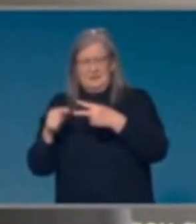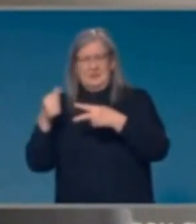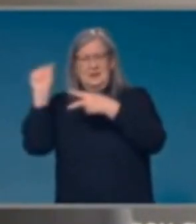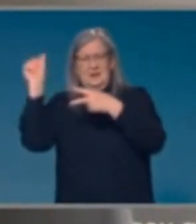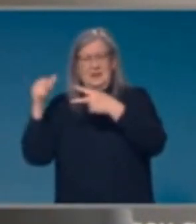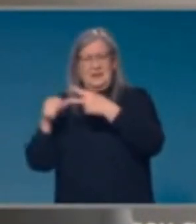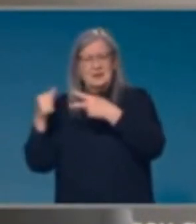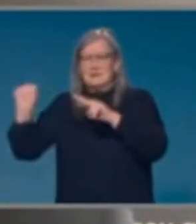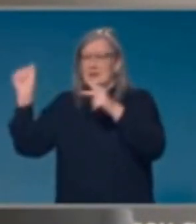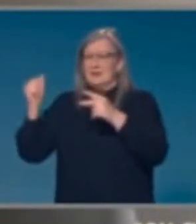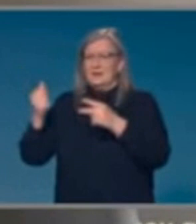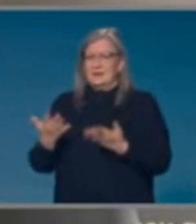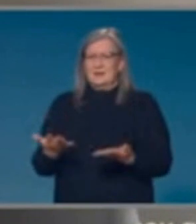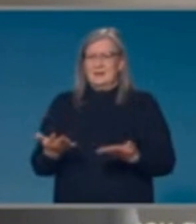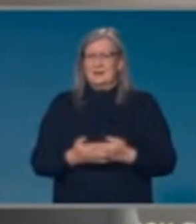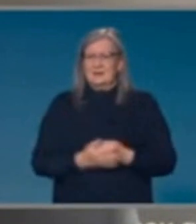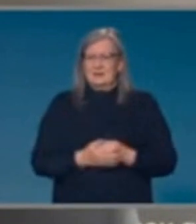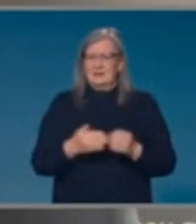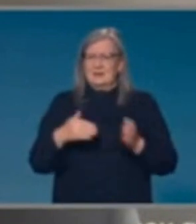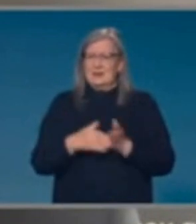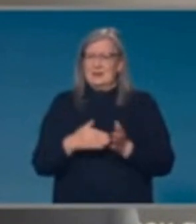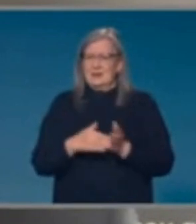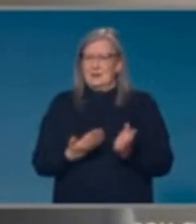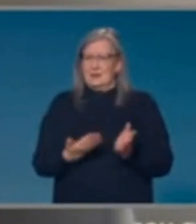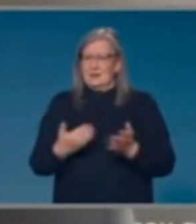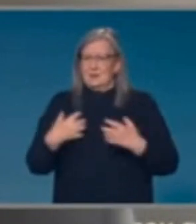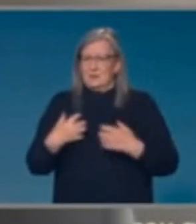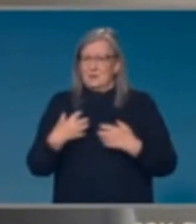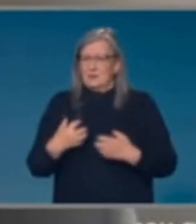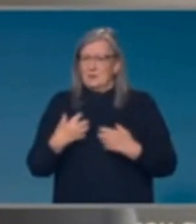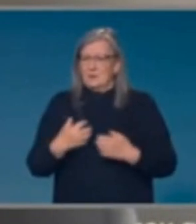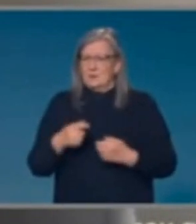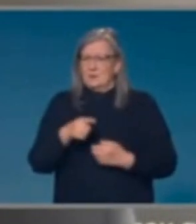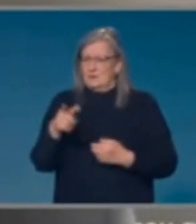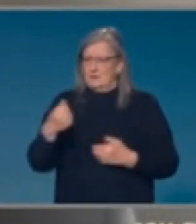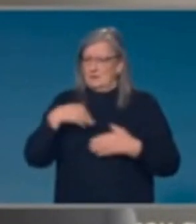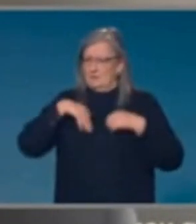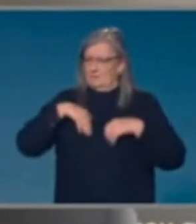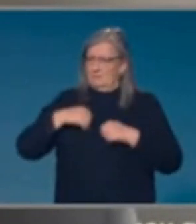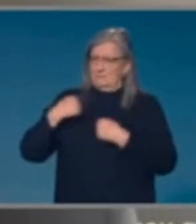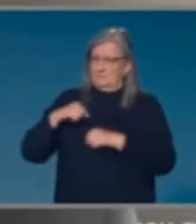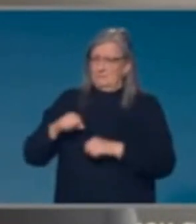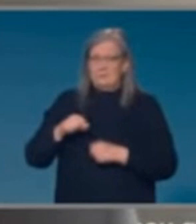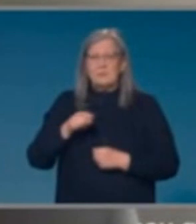people are being protected every day. If you haven't been vaccinated, please come forward.